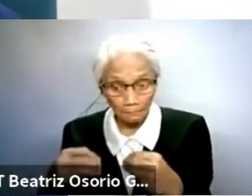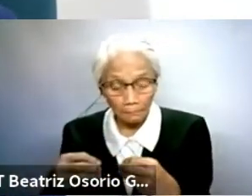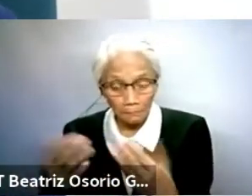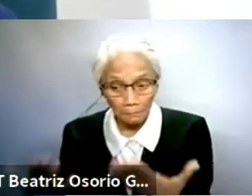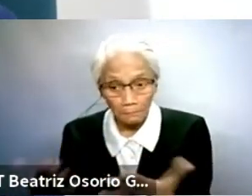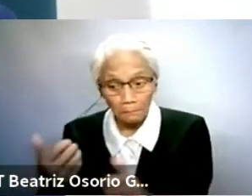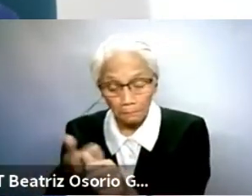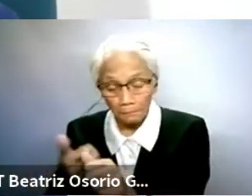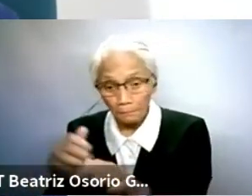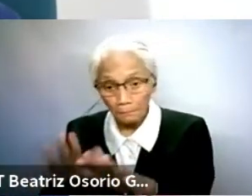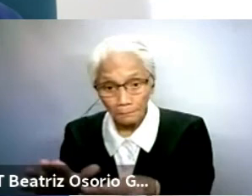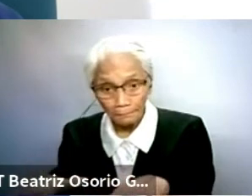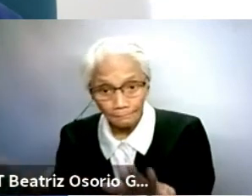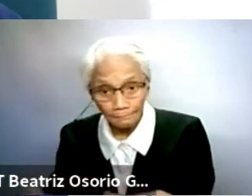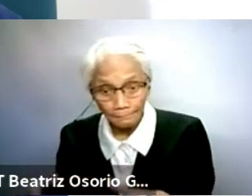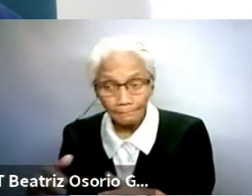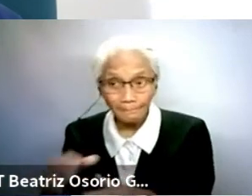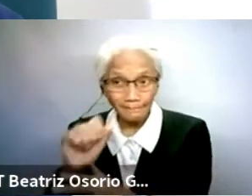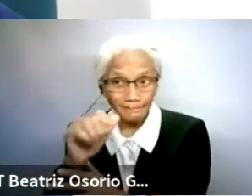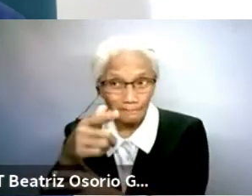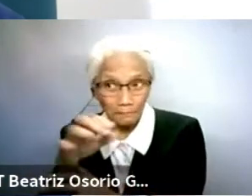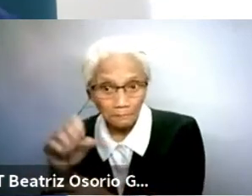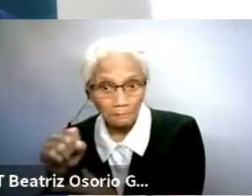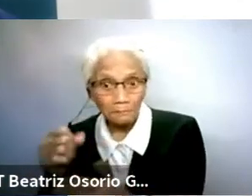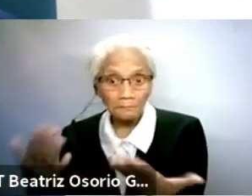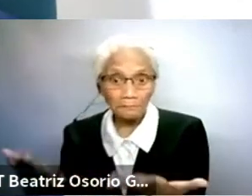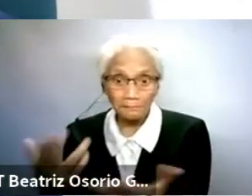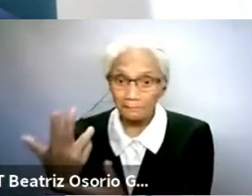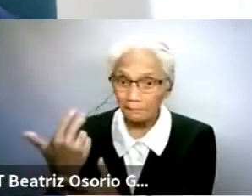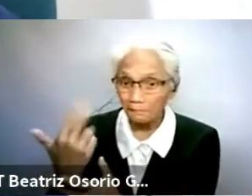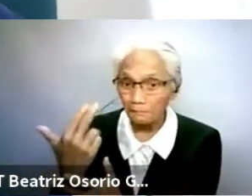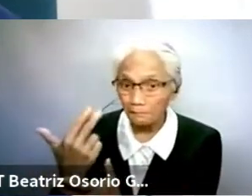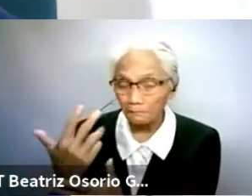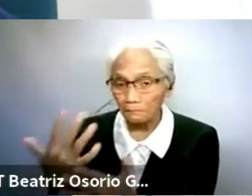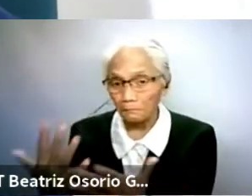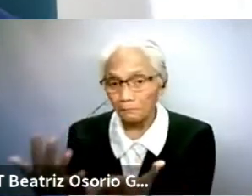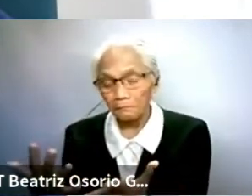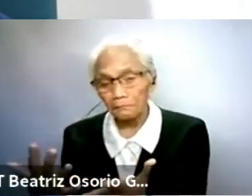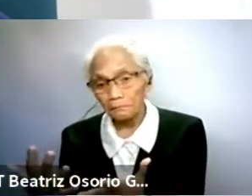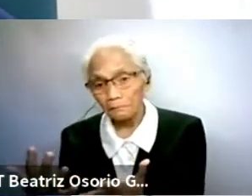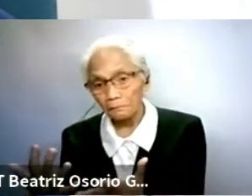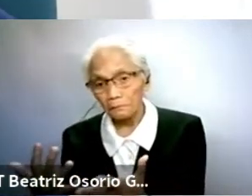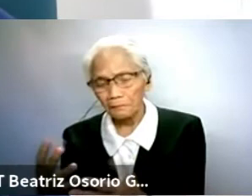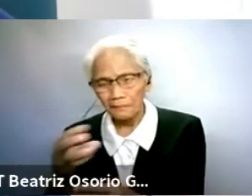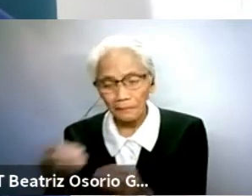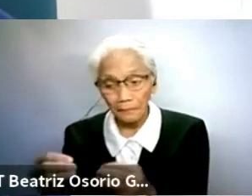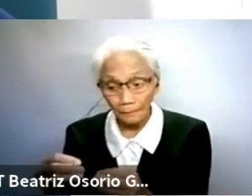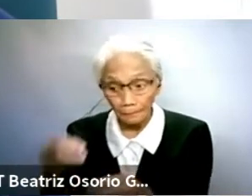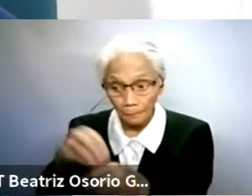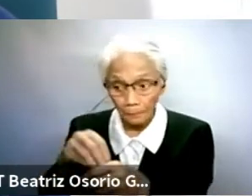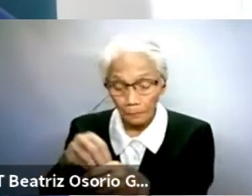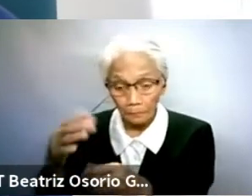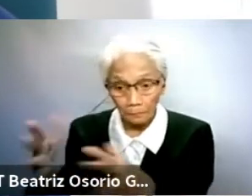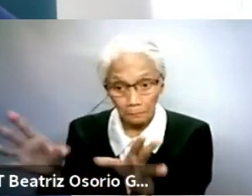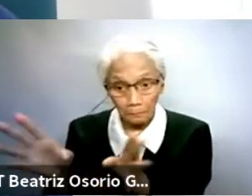of 13 or 14. Whereas when we cited the convention on the